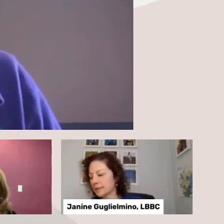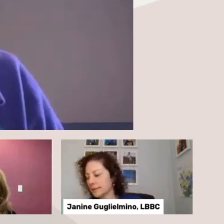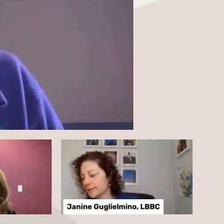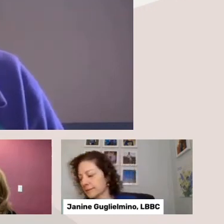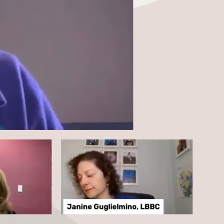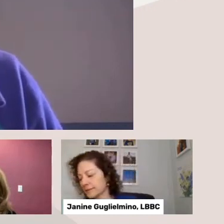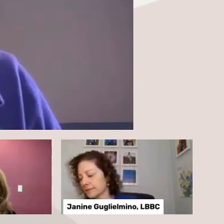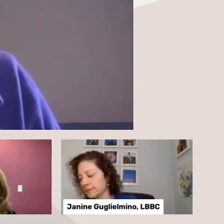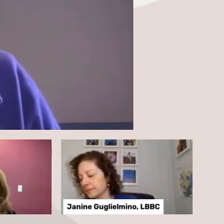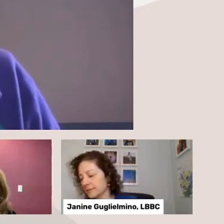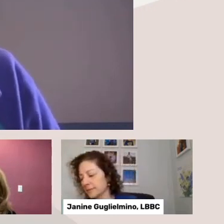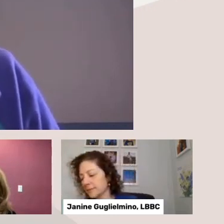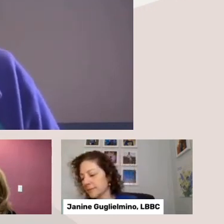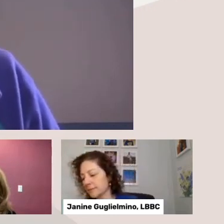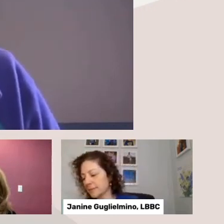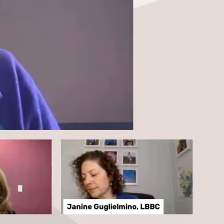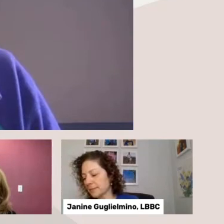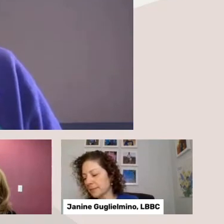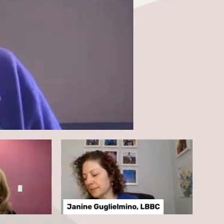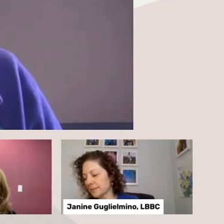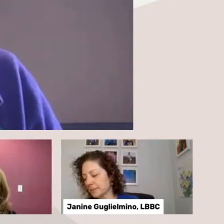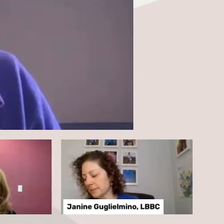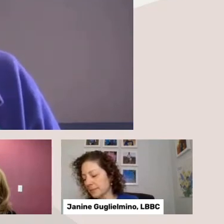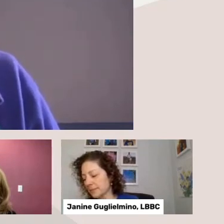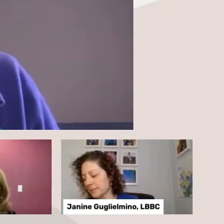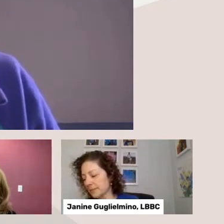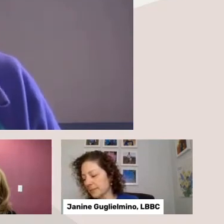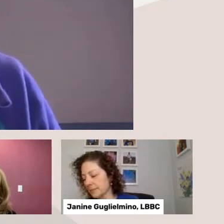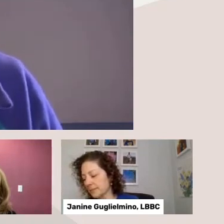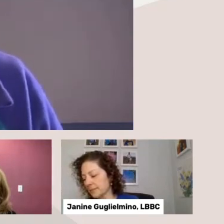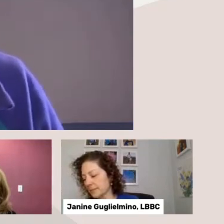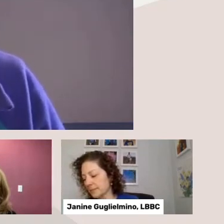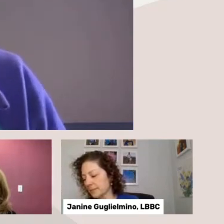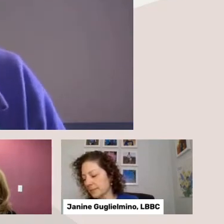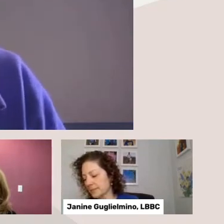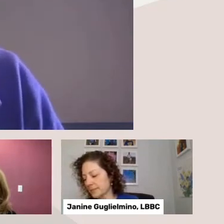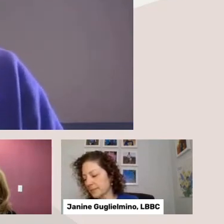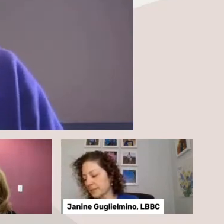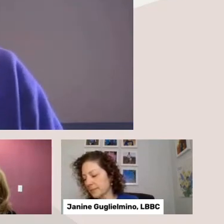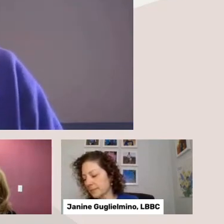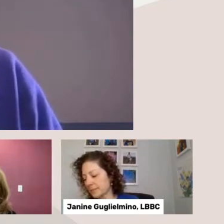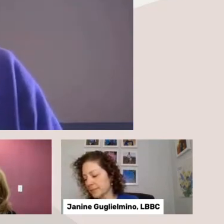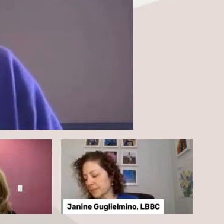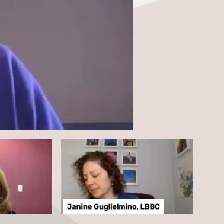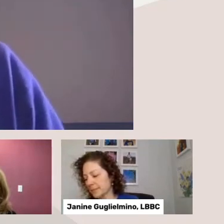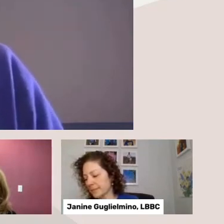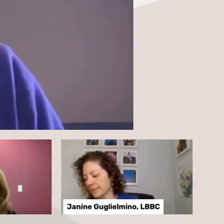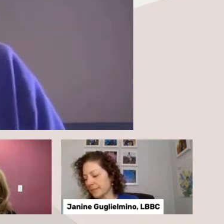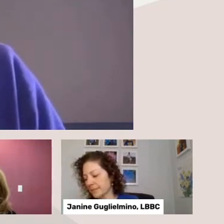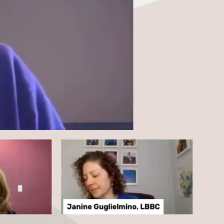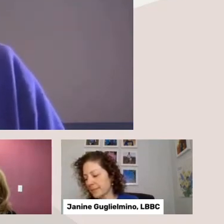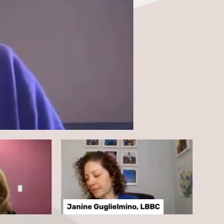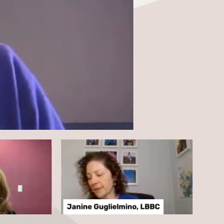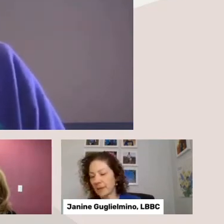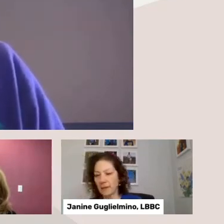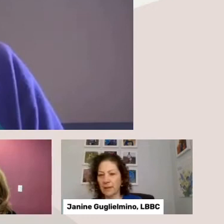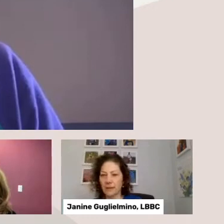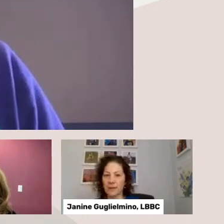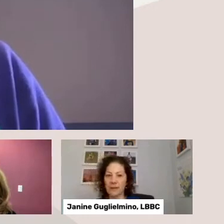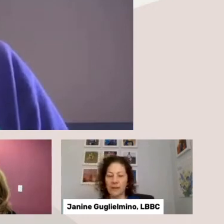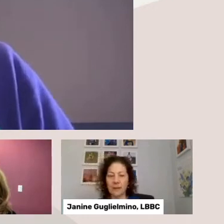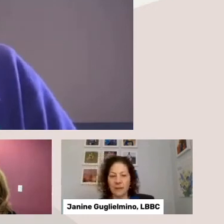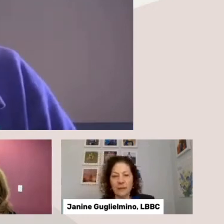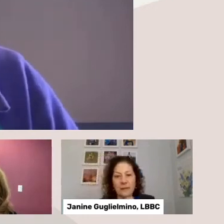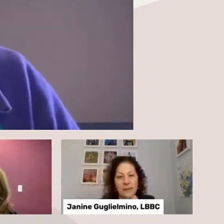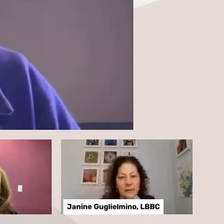company might give us that drug compassionately for our patients so that we can give it to them, even though the drug is not out in the market. And